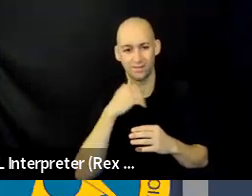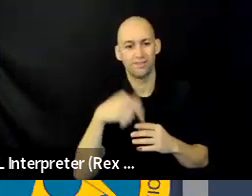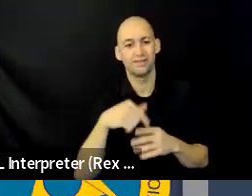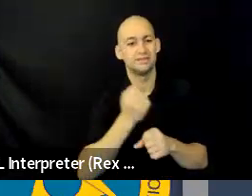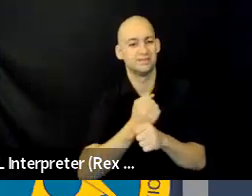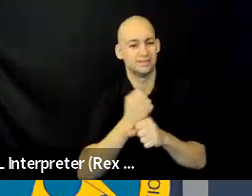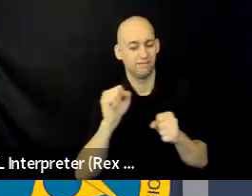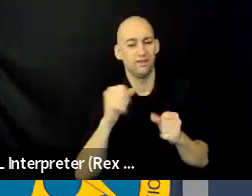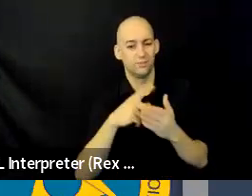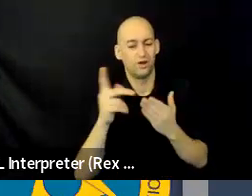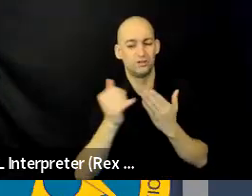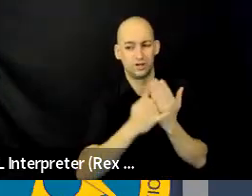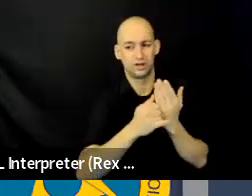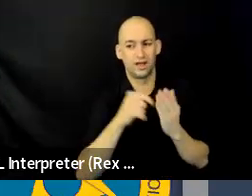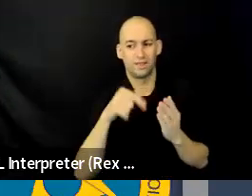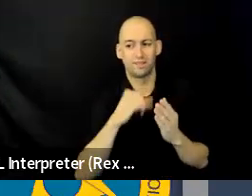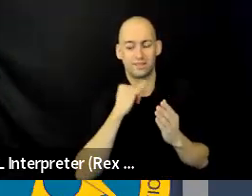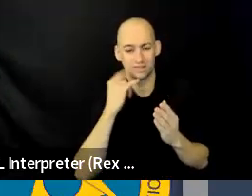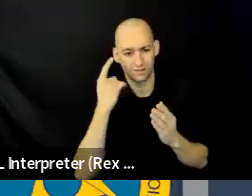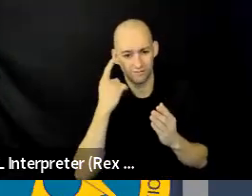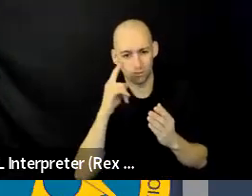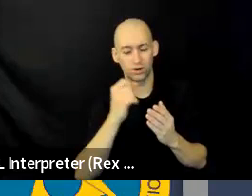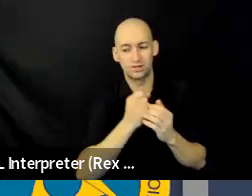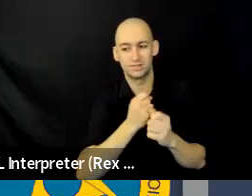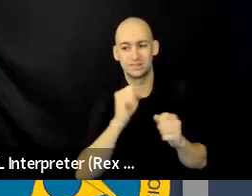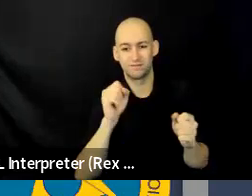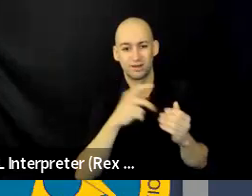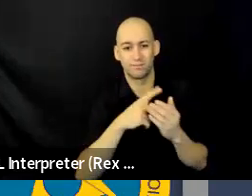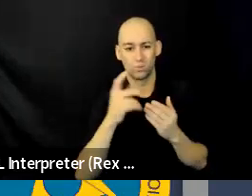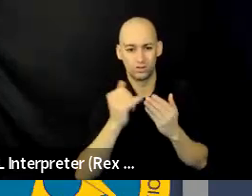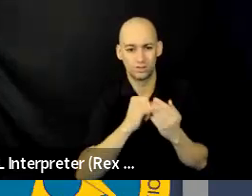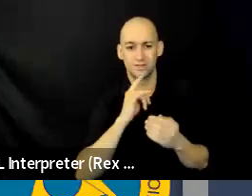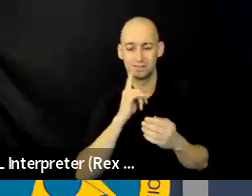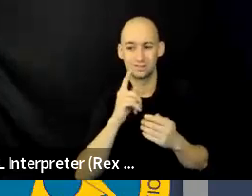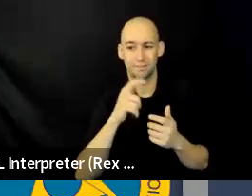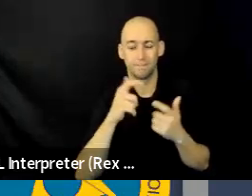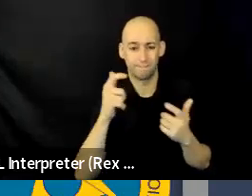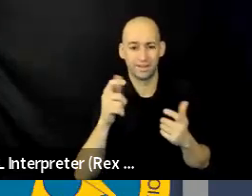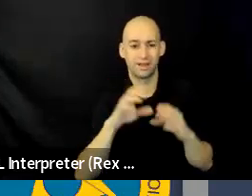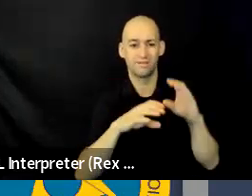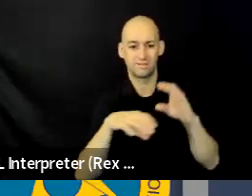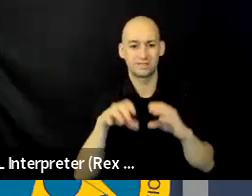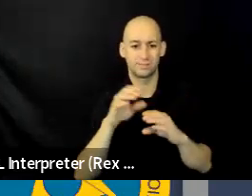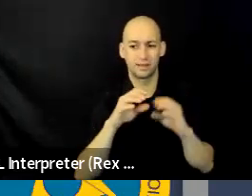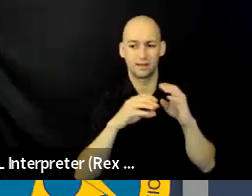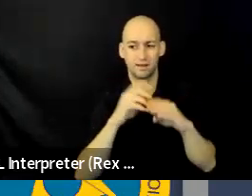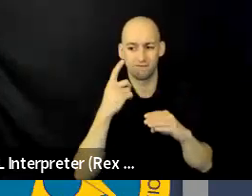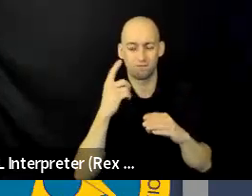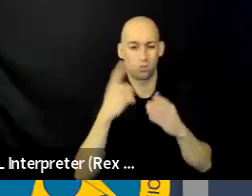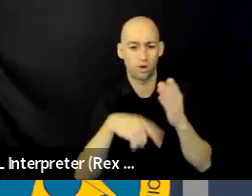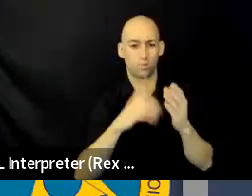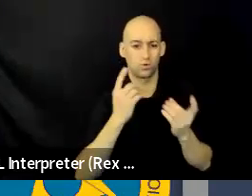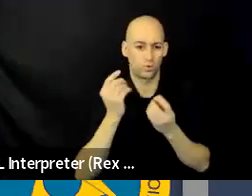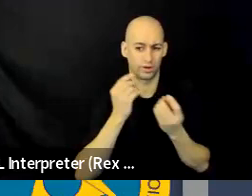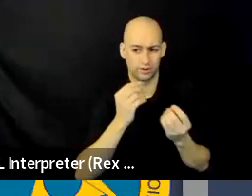to address it. And this is actually for a safety project. This is a pretty substantial investment for what we're doing.